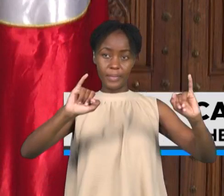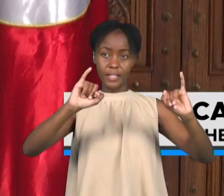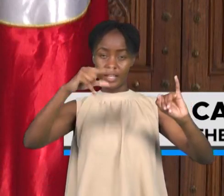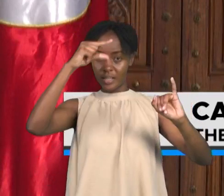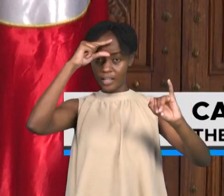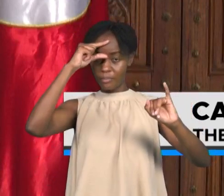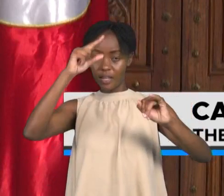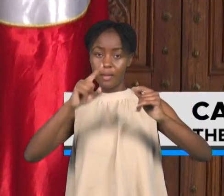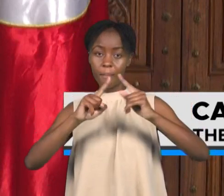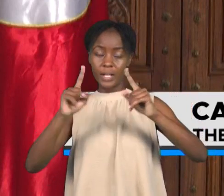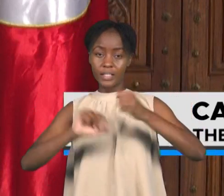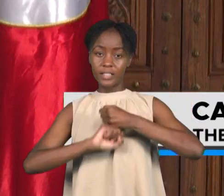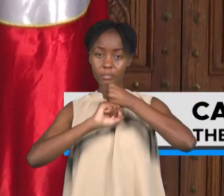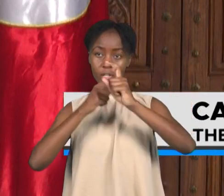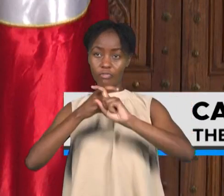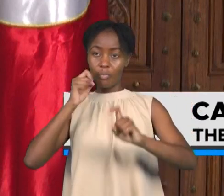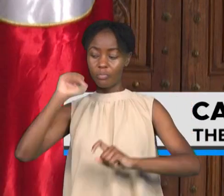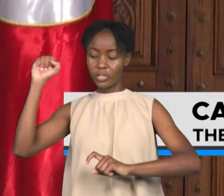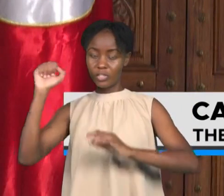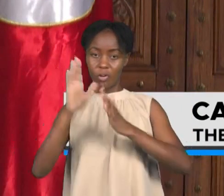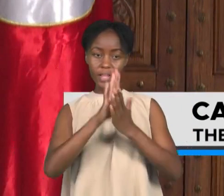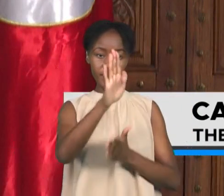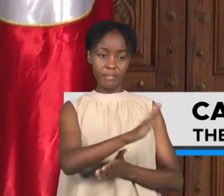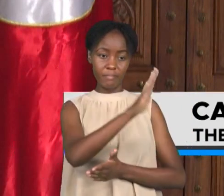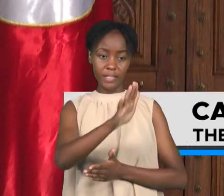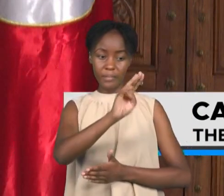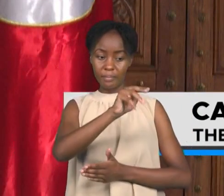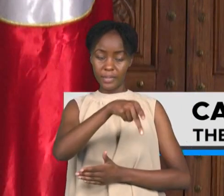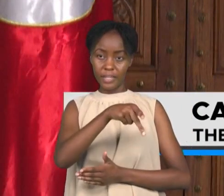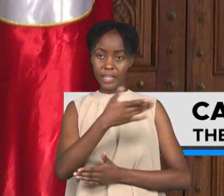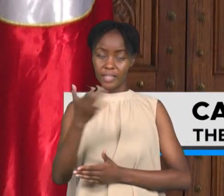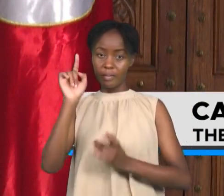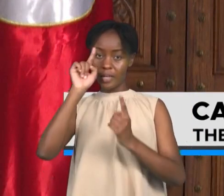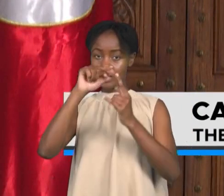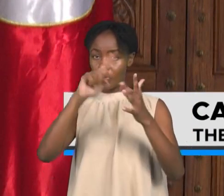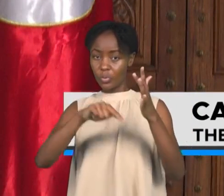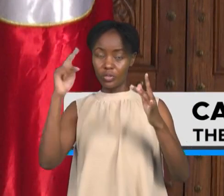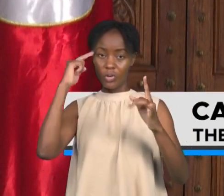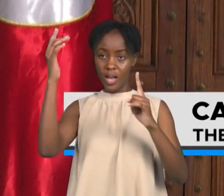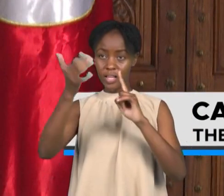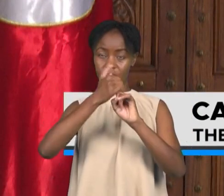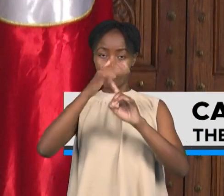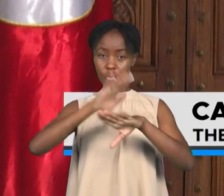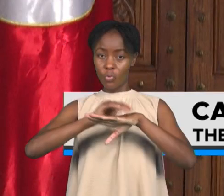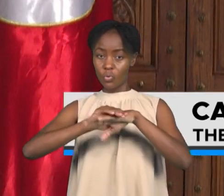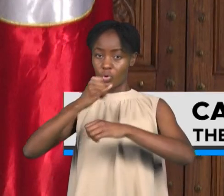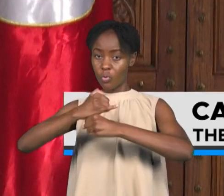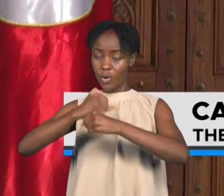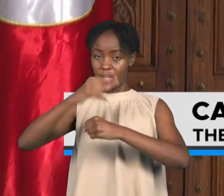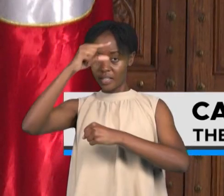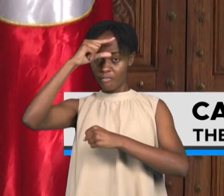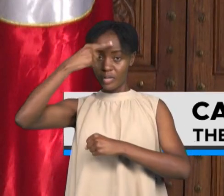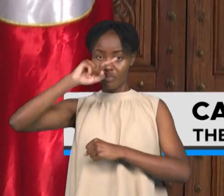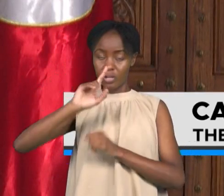and parliamentary majority. The aim of this reshuffle is to achieve greater efficiency in the work of the government's